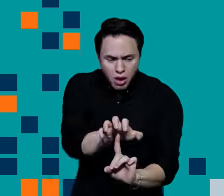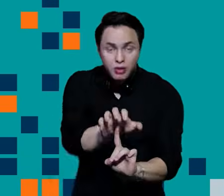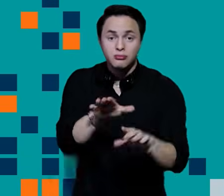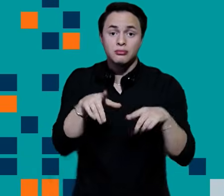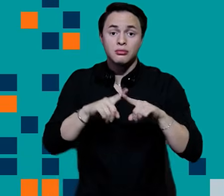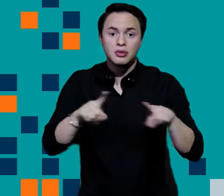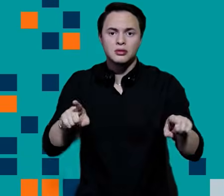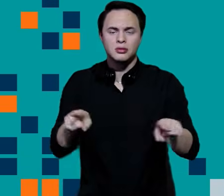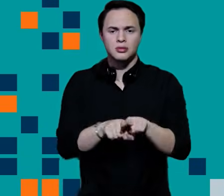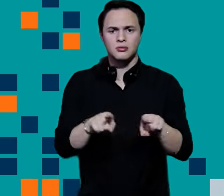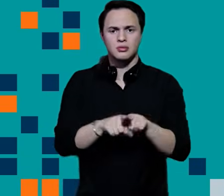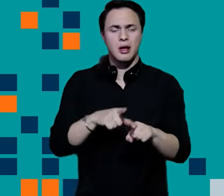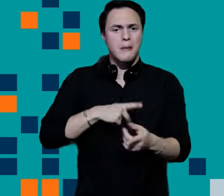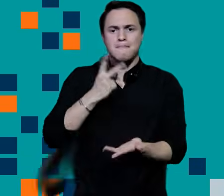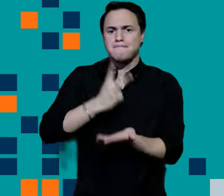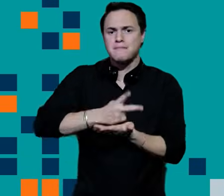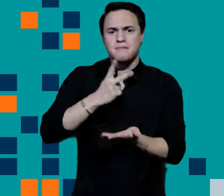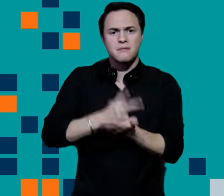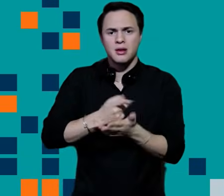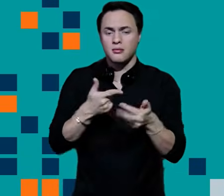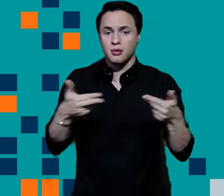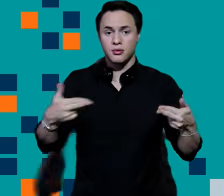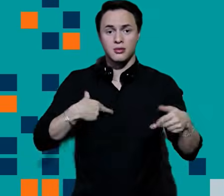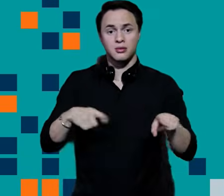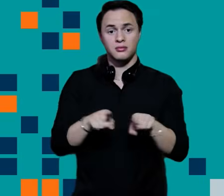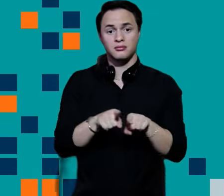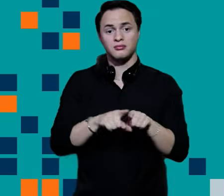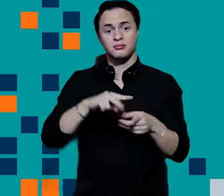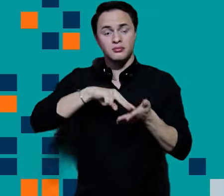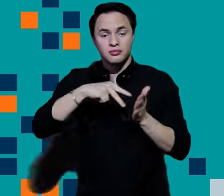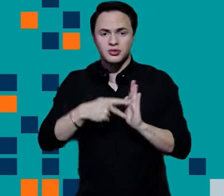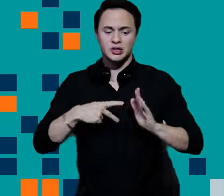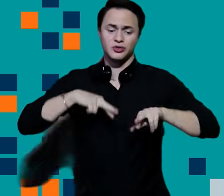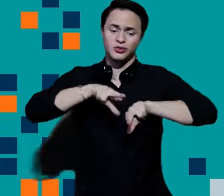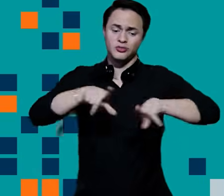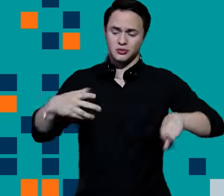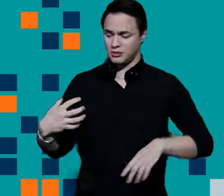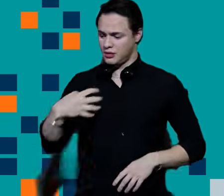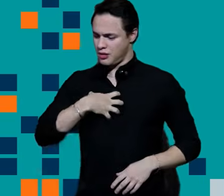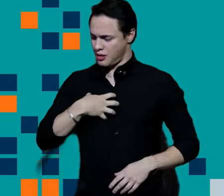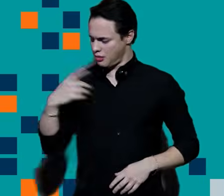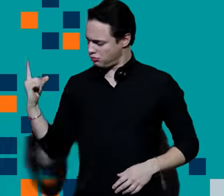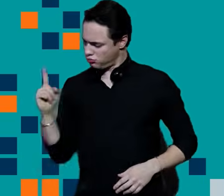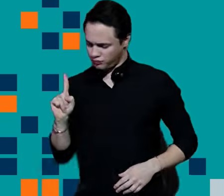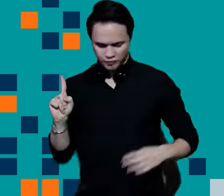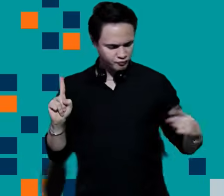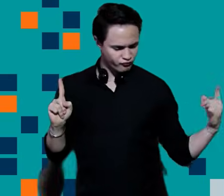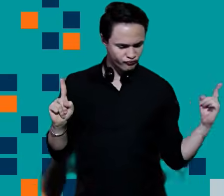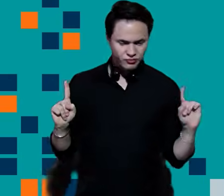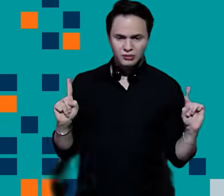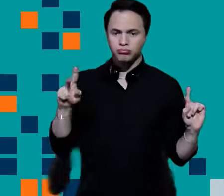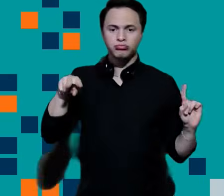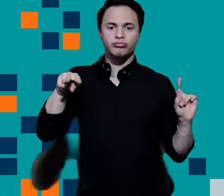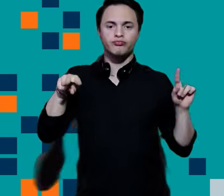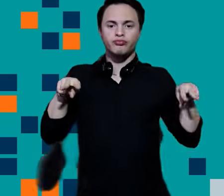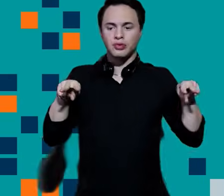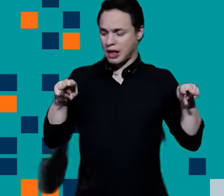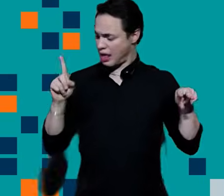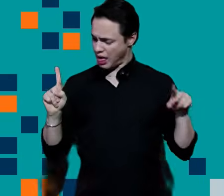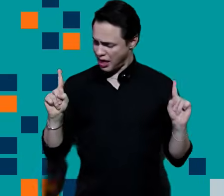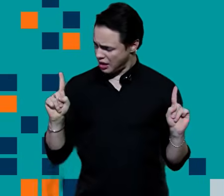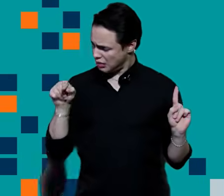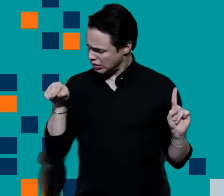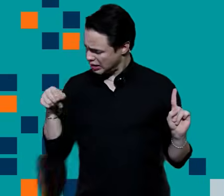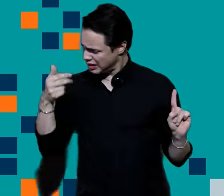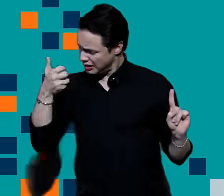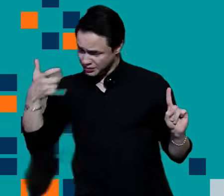architecture, it's the same columns, but it's communicating different things because of our experiences and what we've learned.